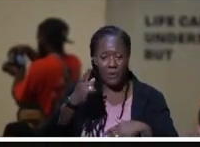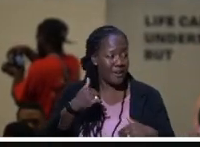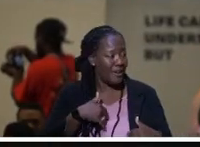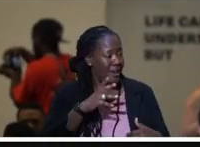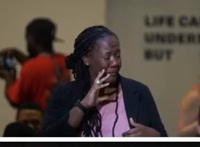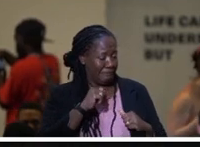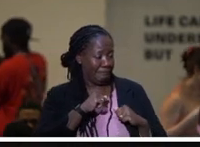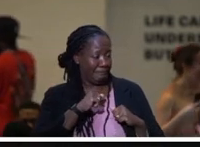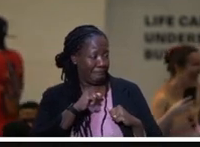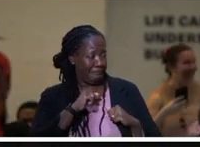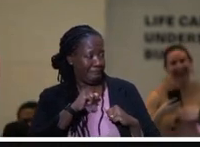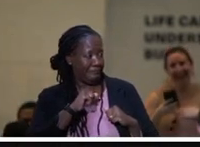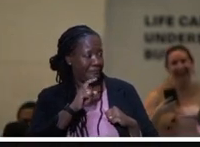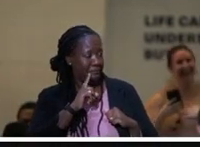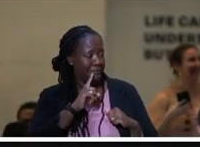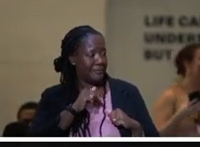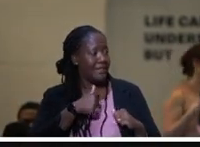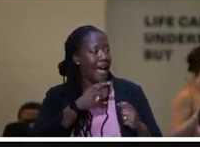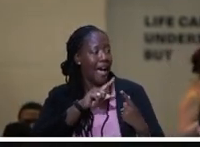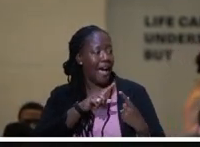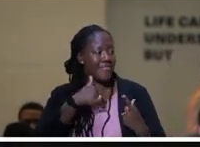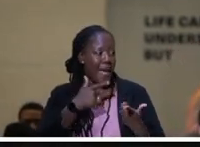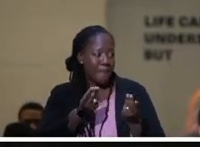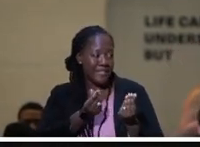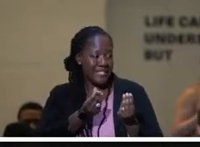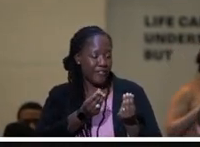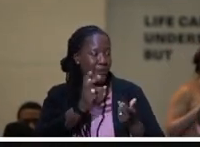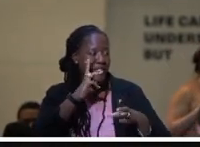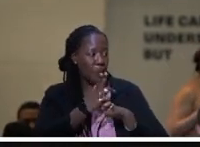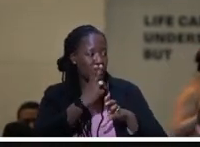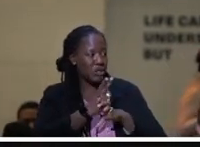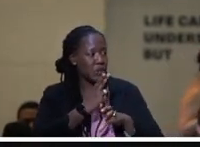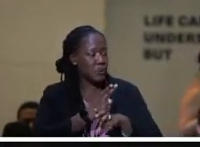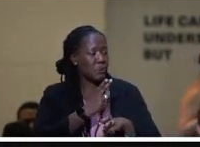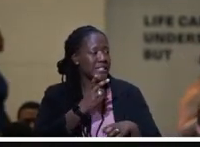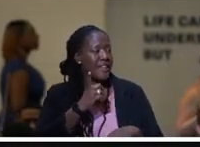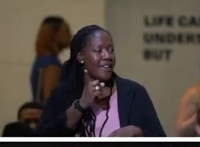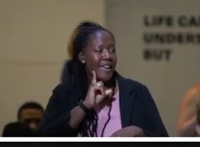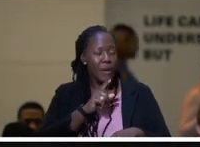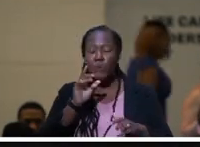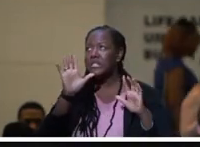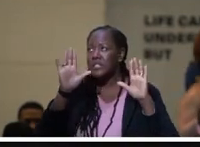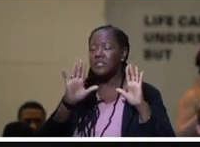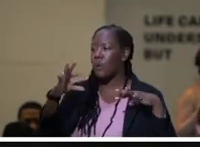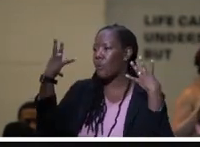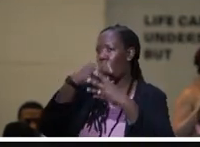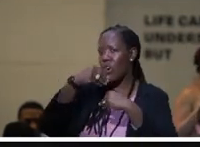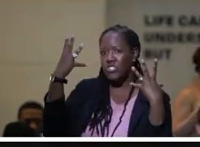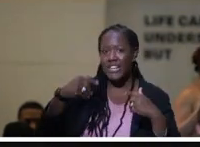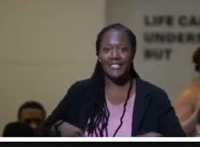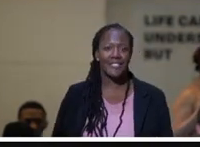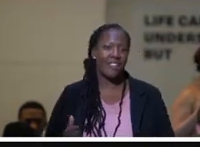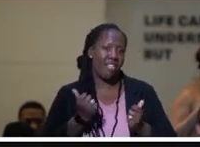PVC coat? I'm assuming that's the material that was used. Either way, it was absolutely gorgeous. I love